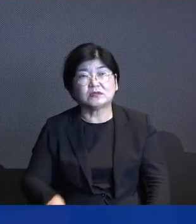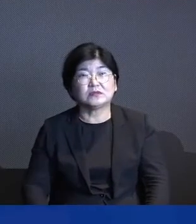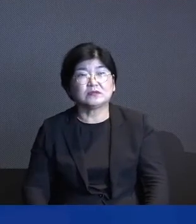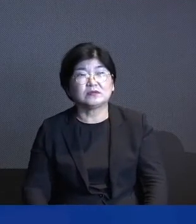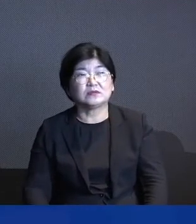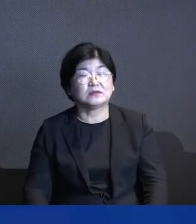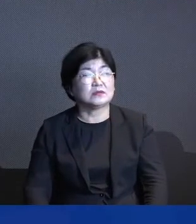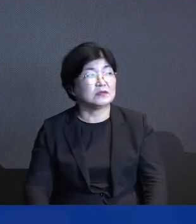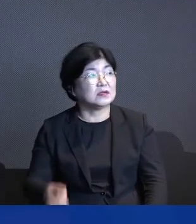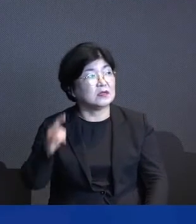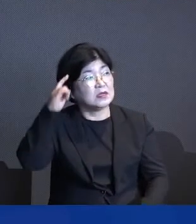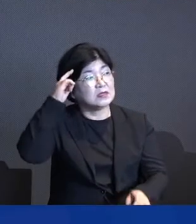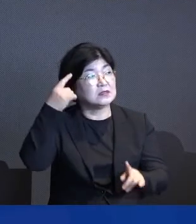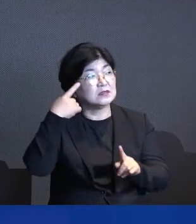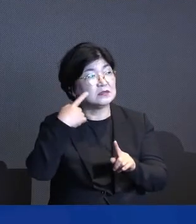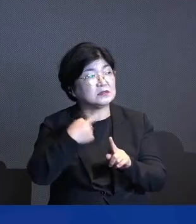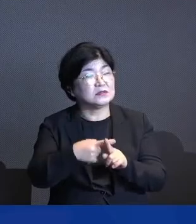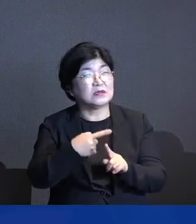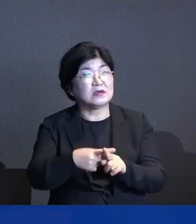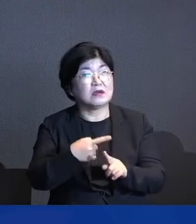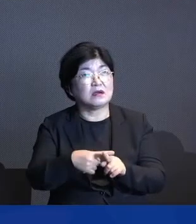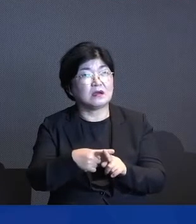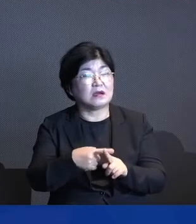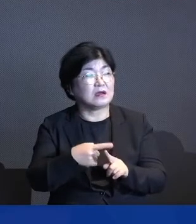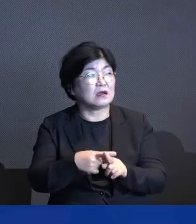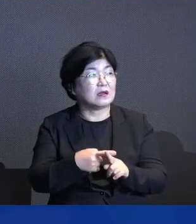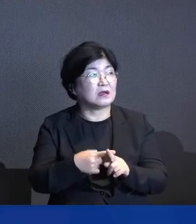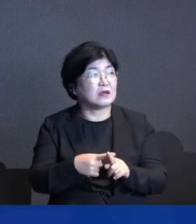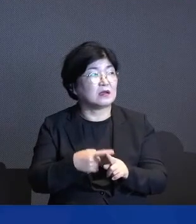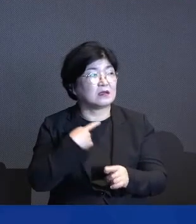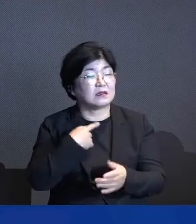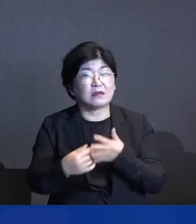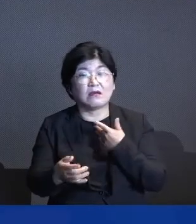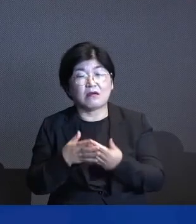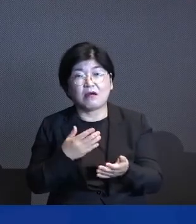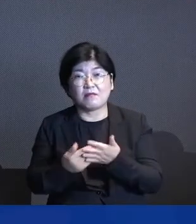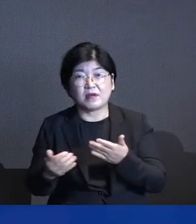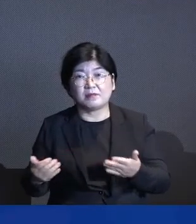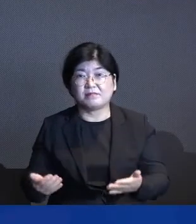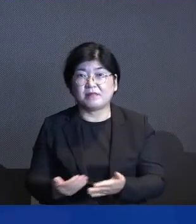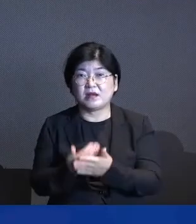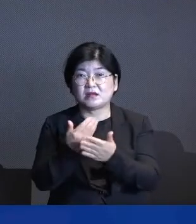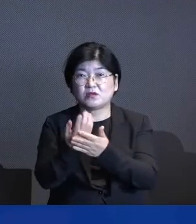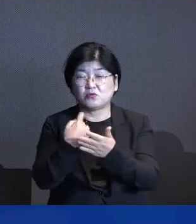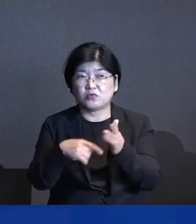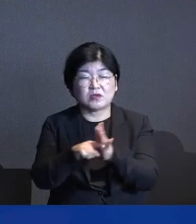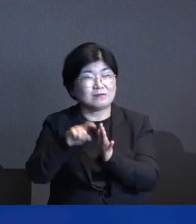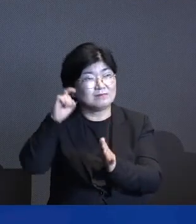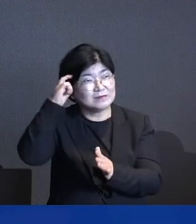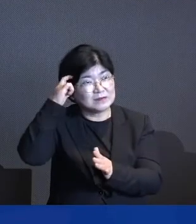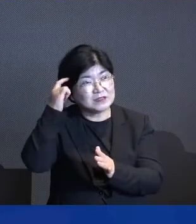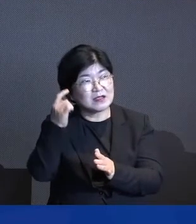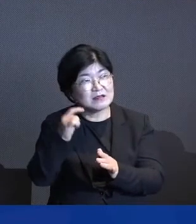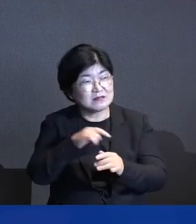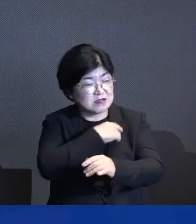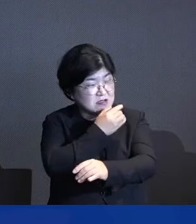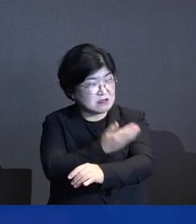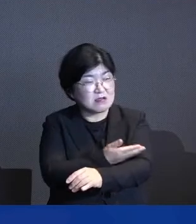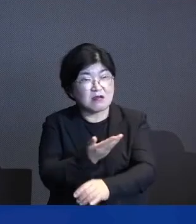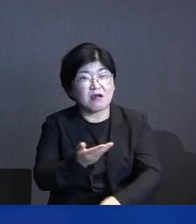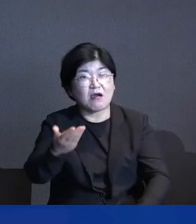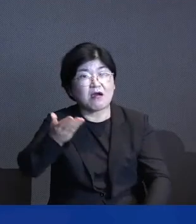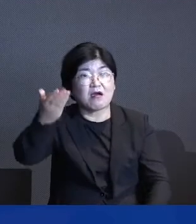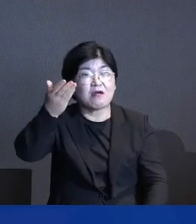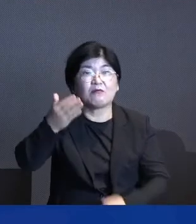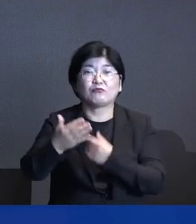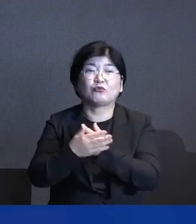to the cognitive performance. So it can increase the cognitive performance. It's the same.